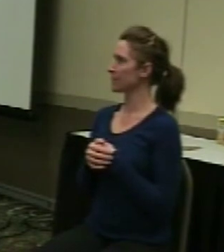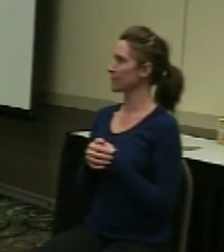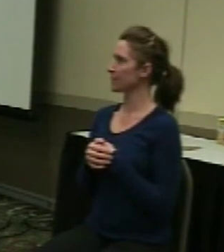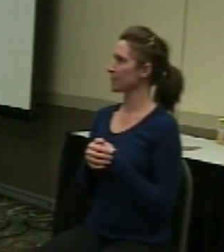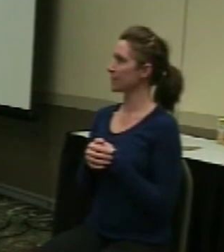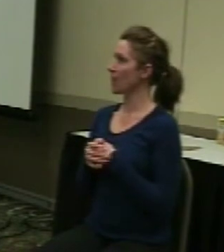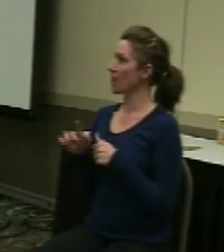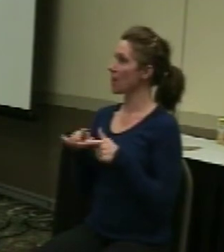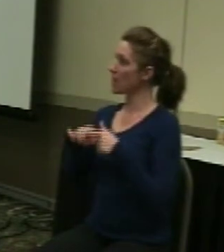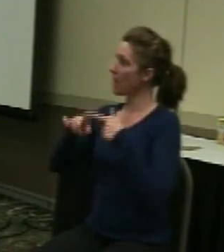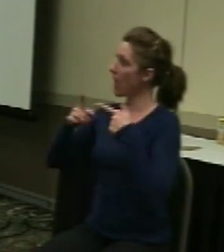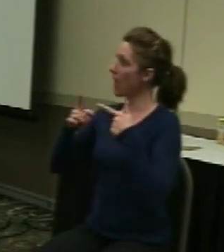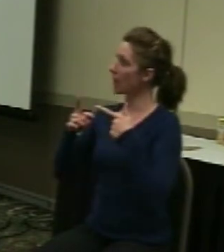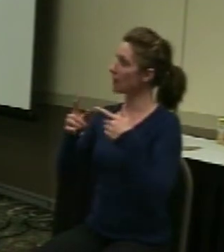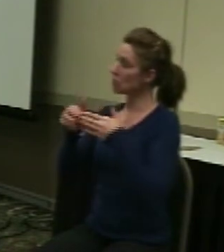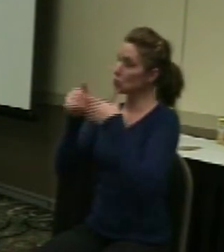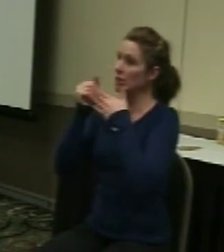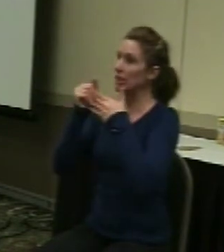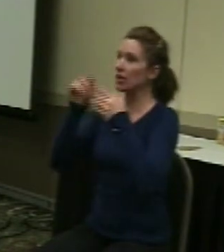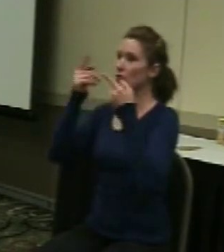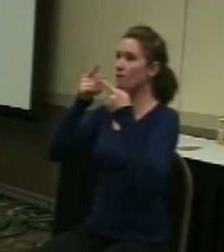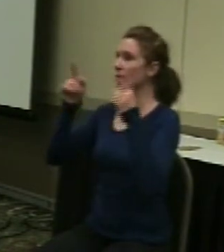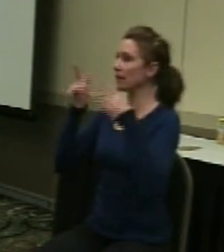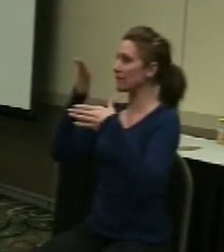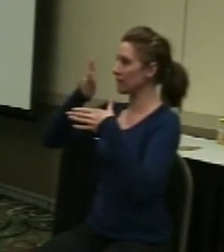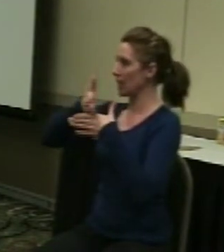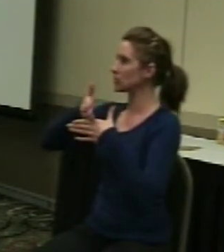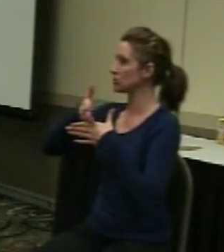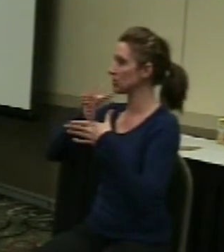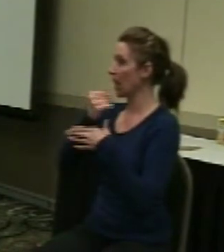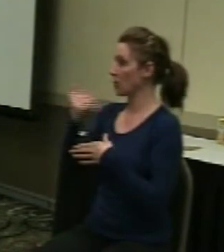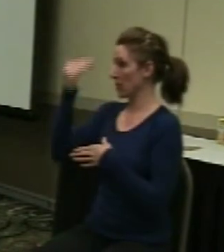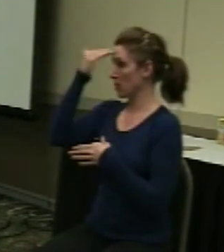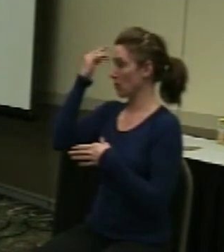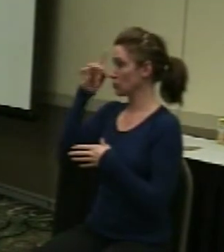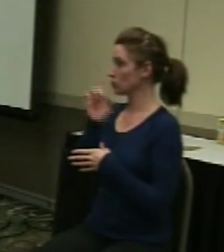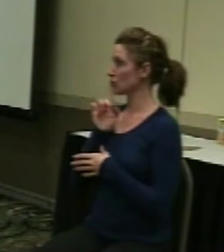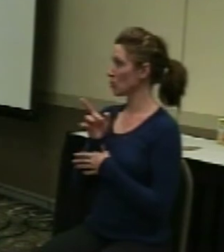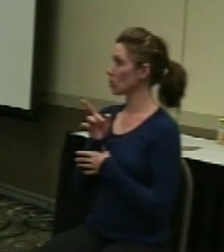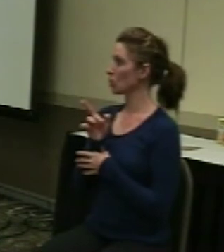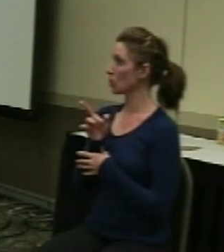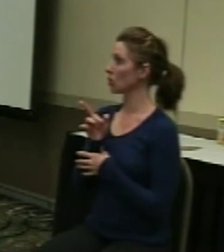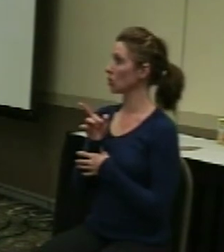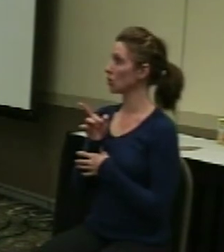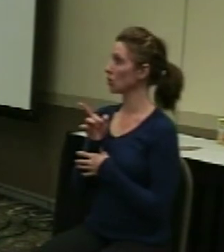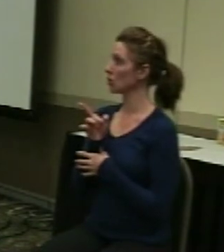then you lead to effective interventions. And we do know for sure that